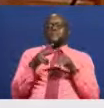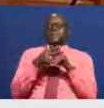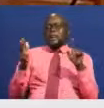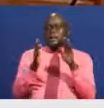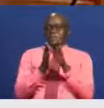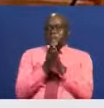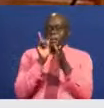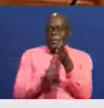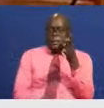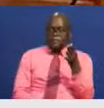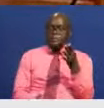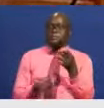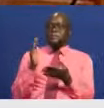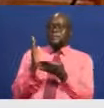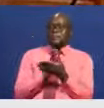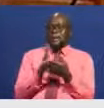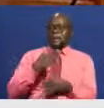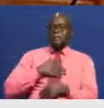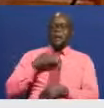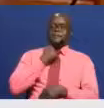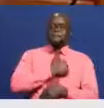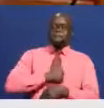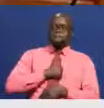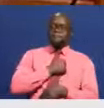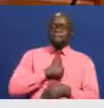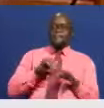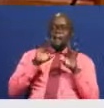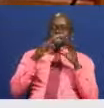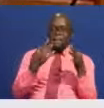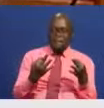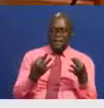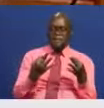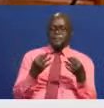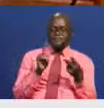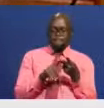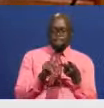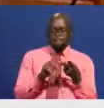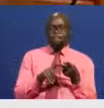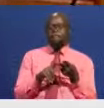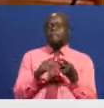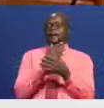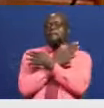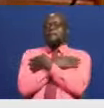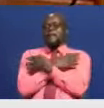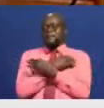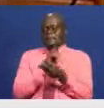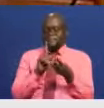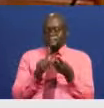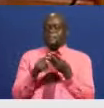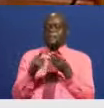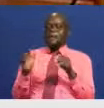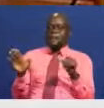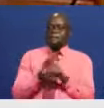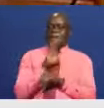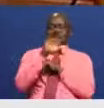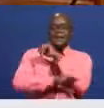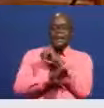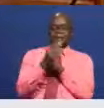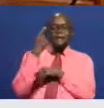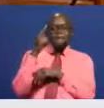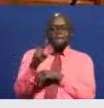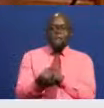with sharing my condolences with the families and the friends and the entire country